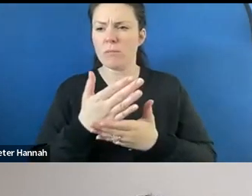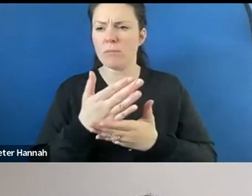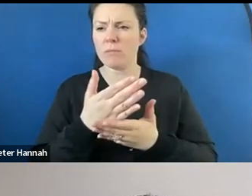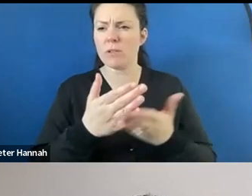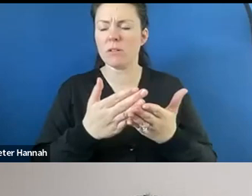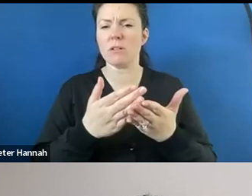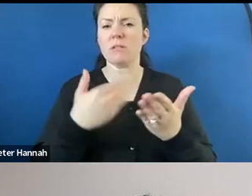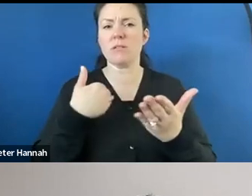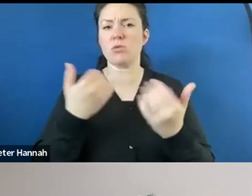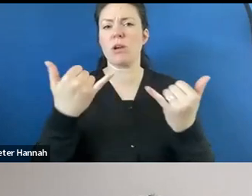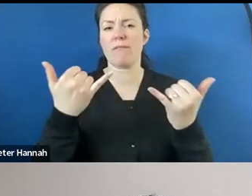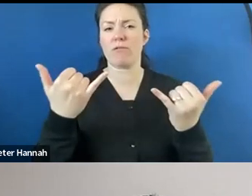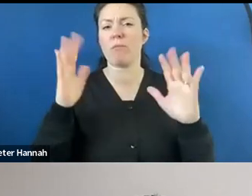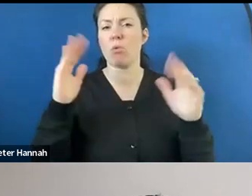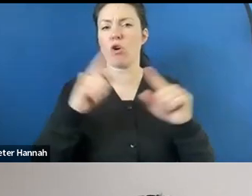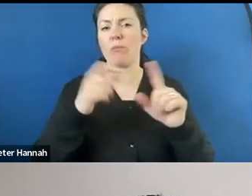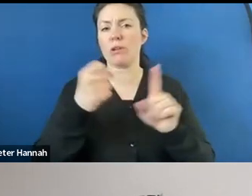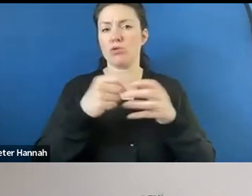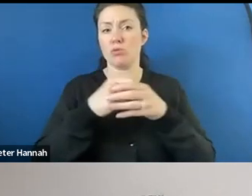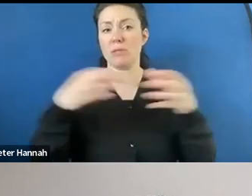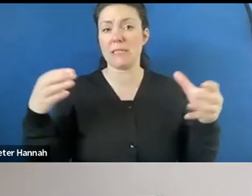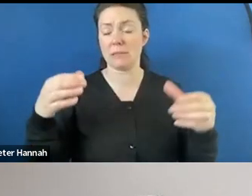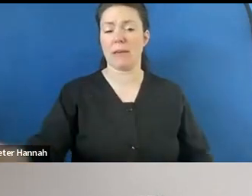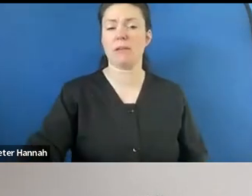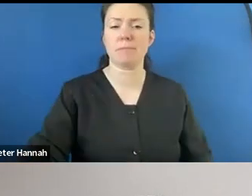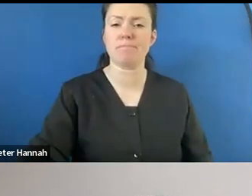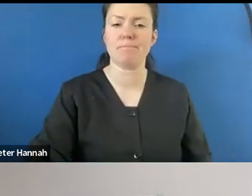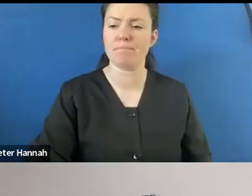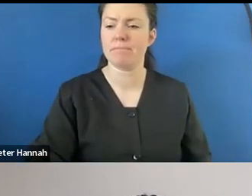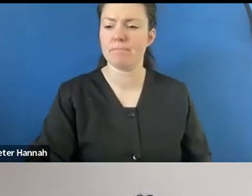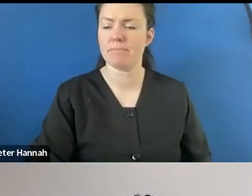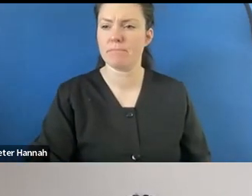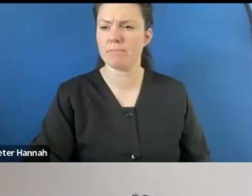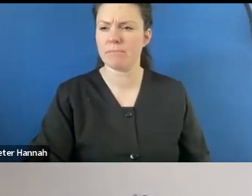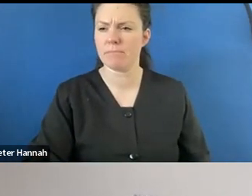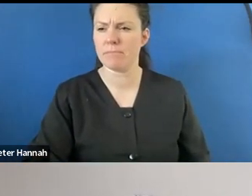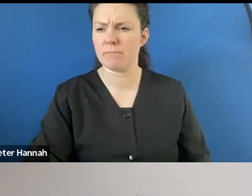hoping to grow and to expand on things like that as well. So